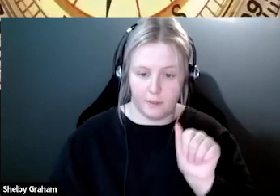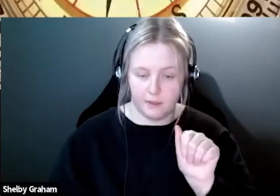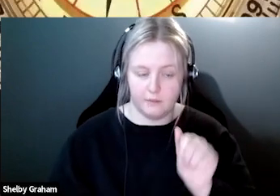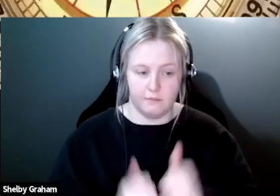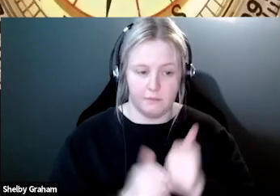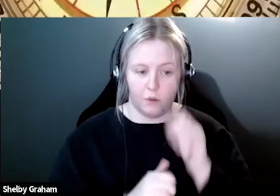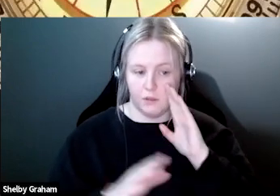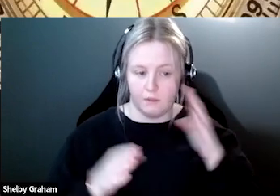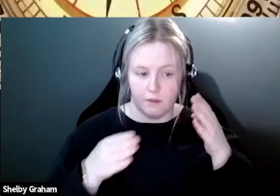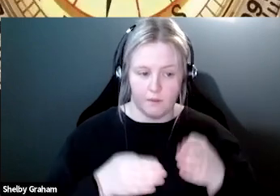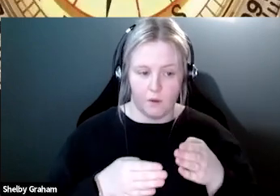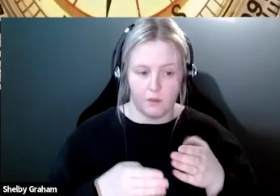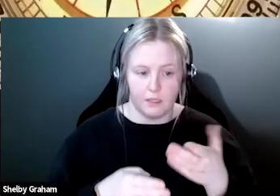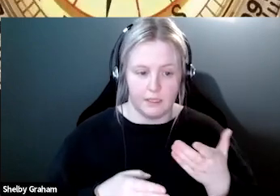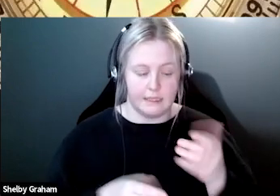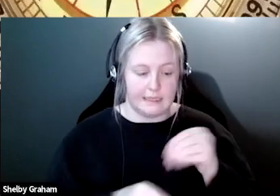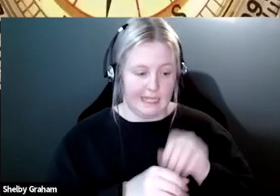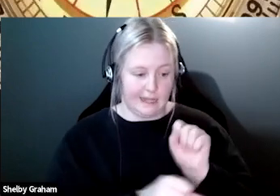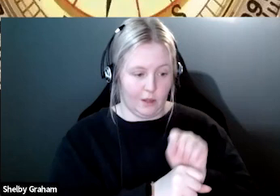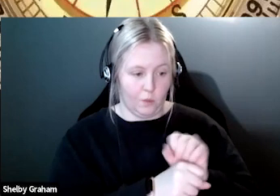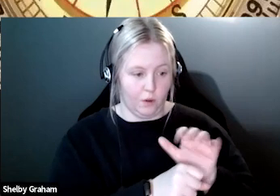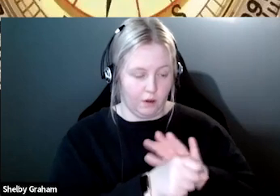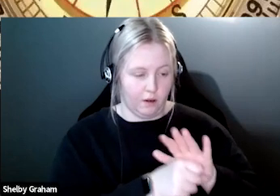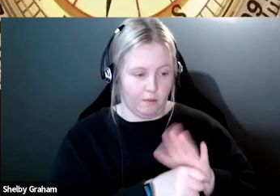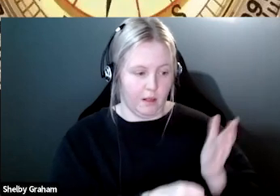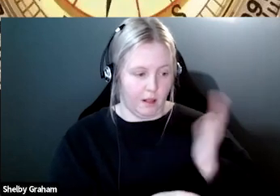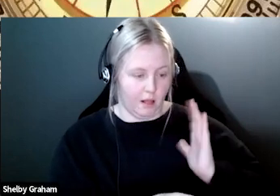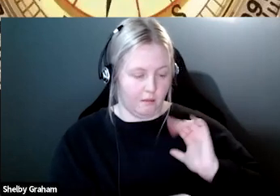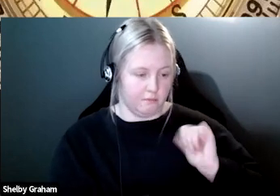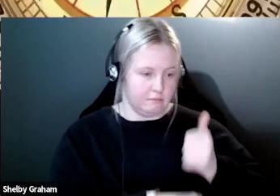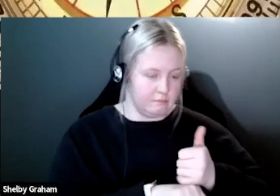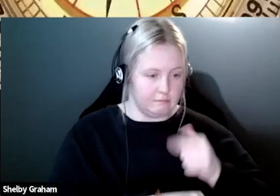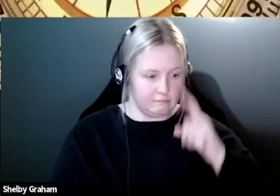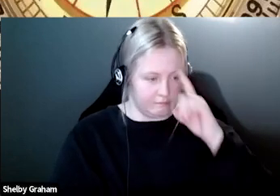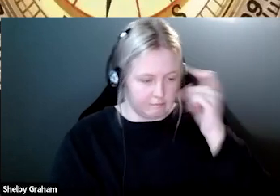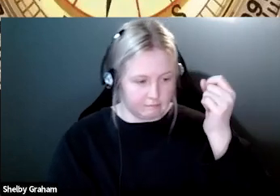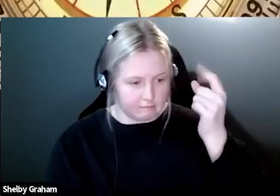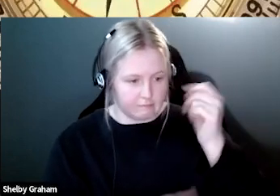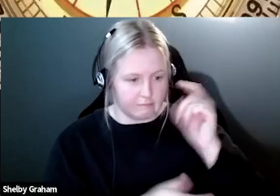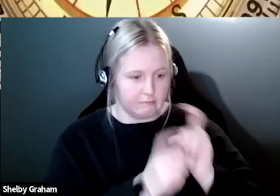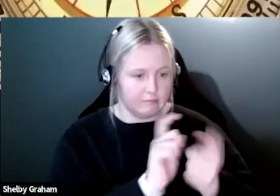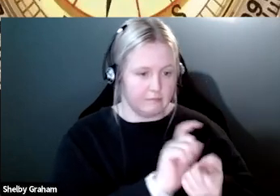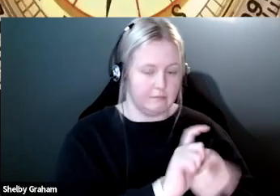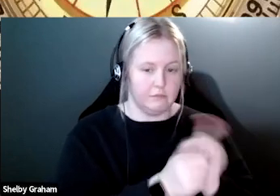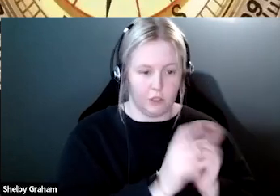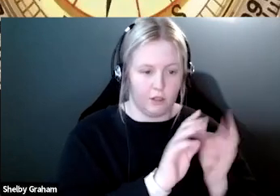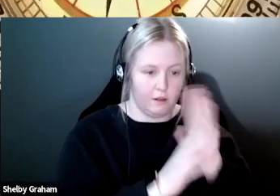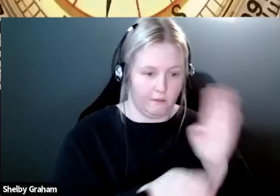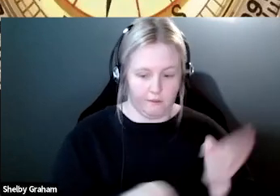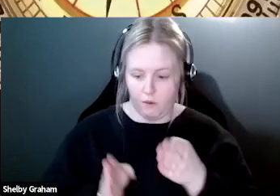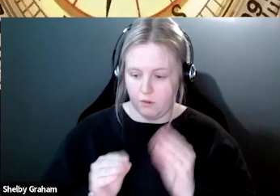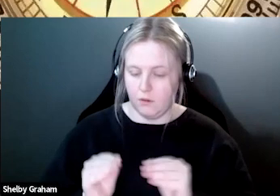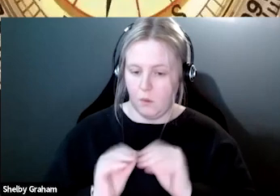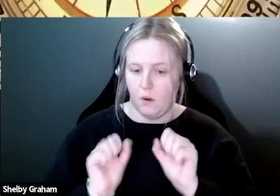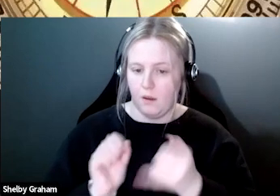put to shift the narrative within the workplace with regards to any of the services and discussions with employers towards